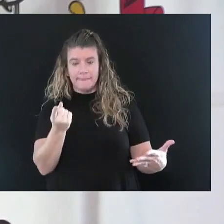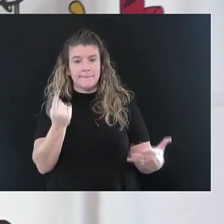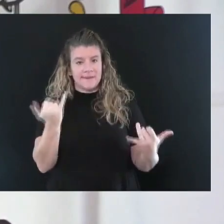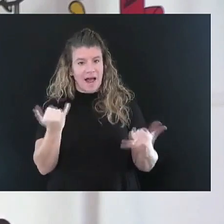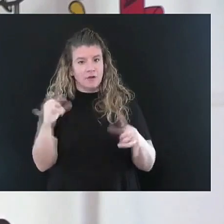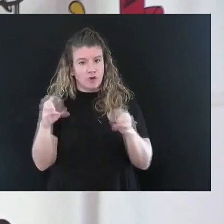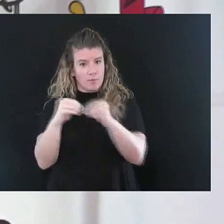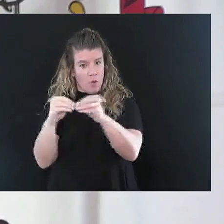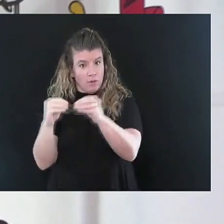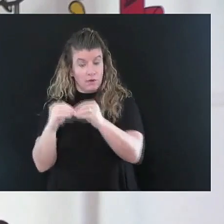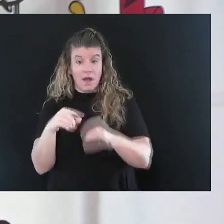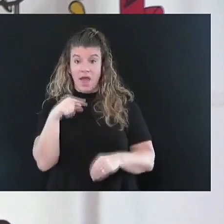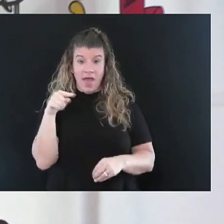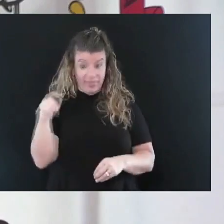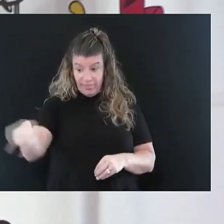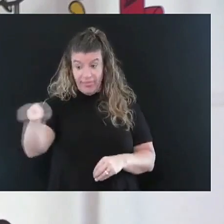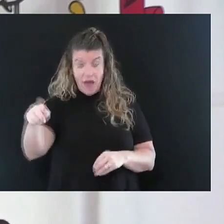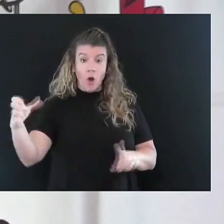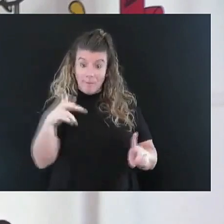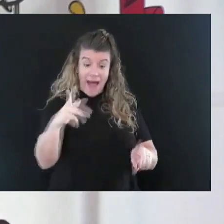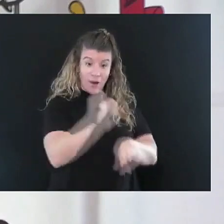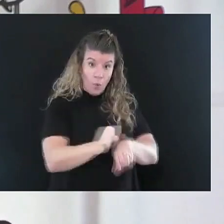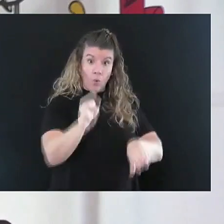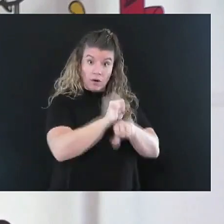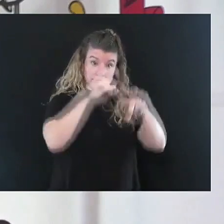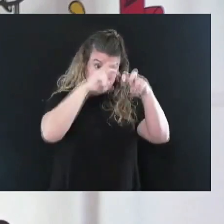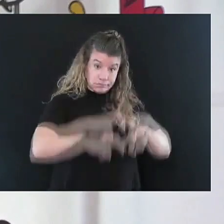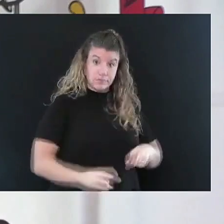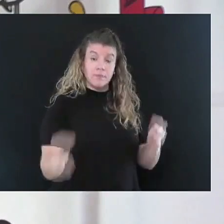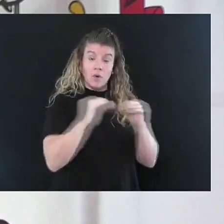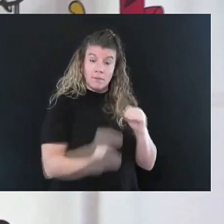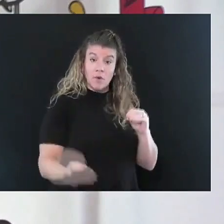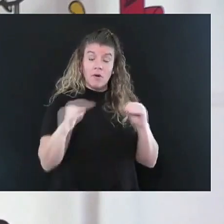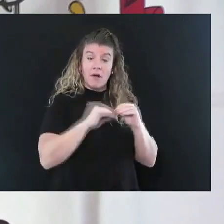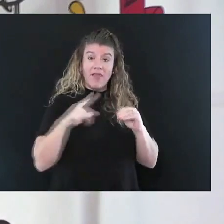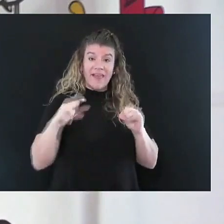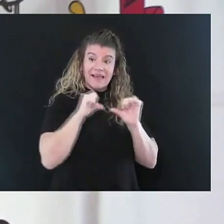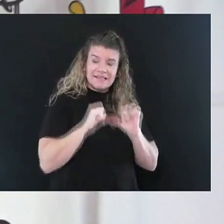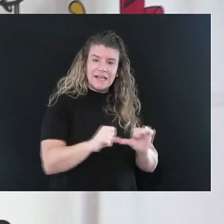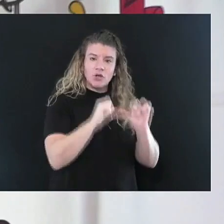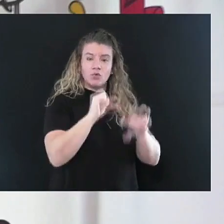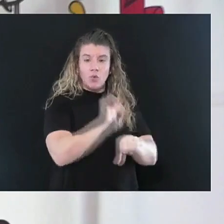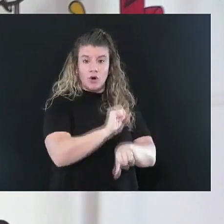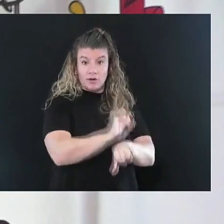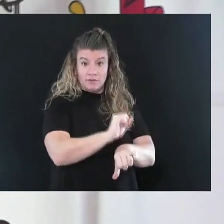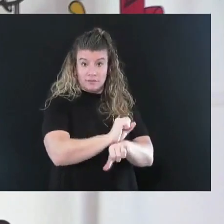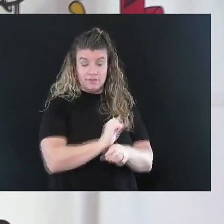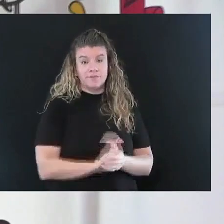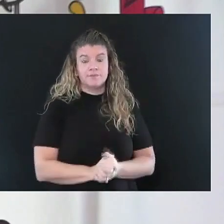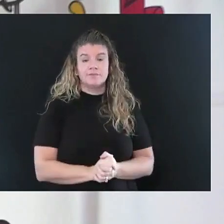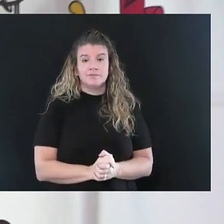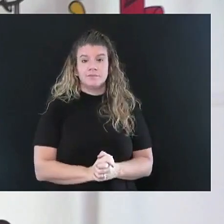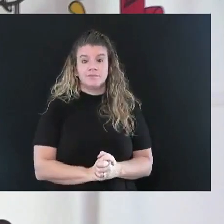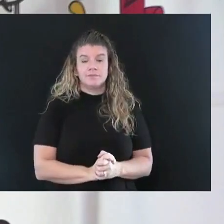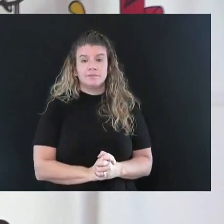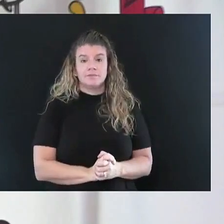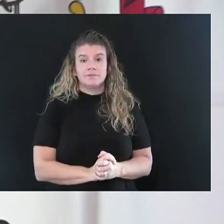And they go back and they work and they continue to work. Now,